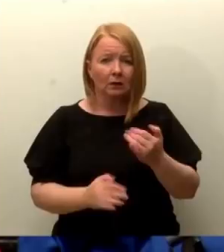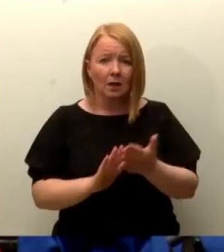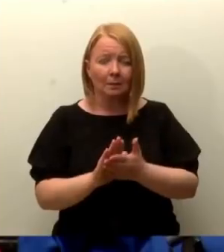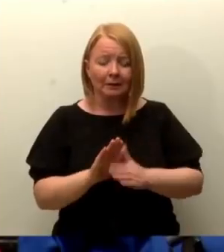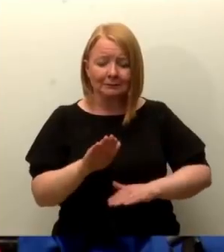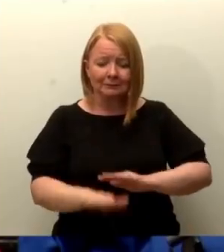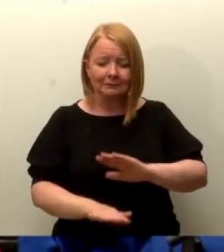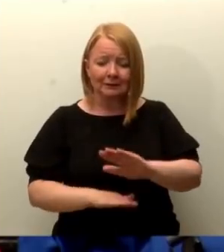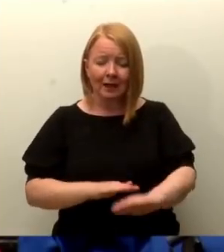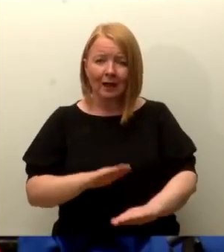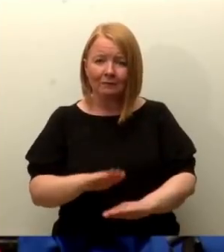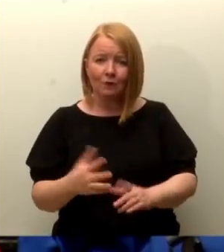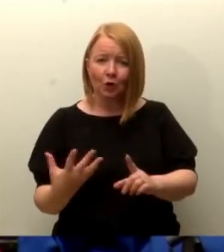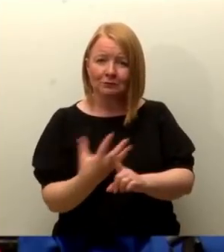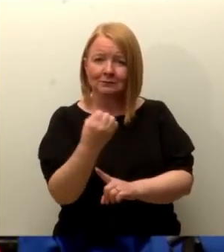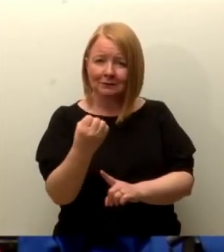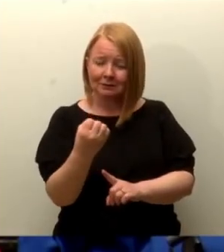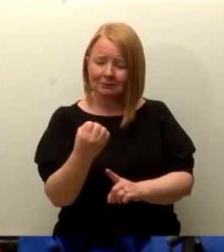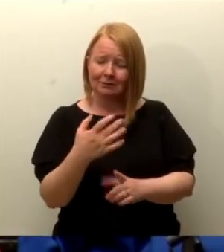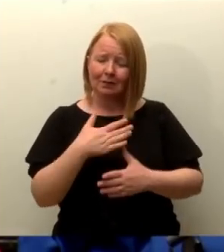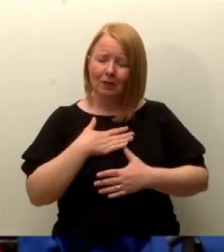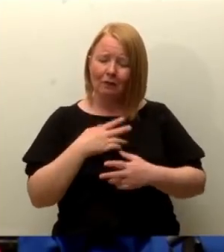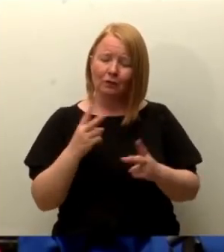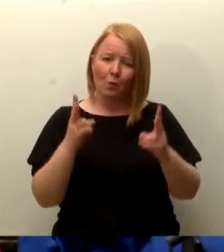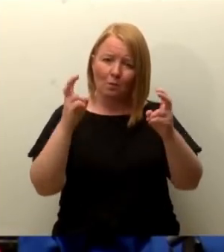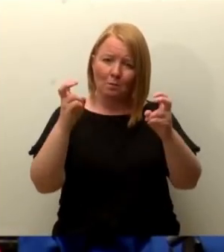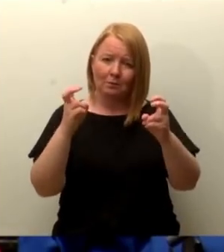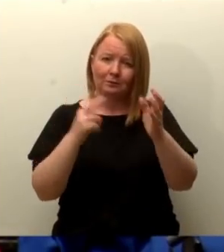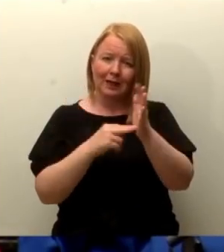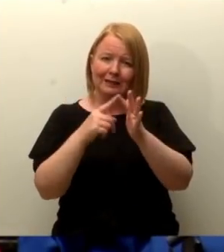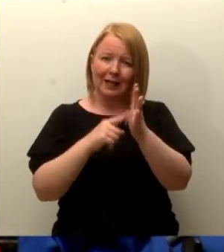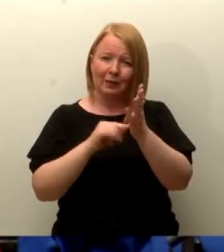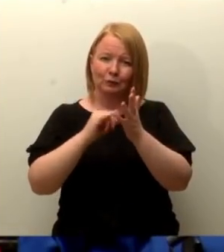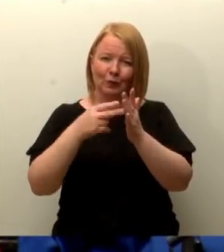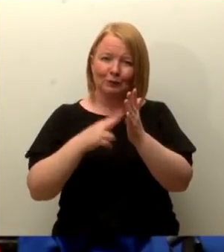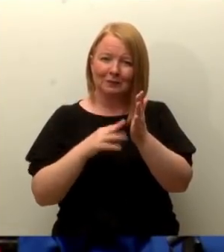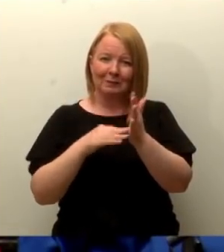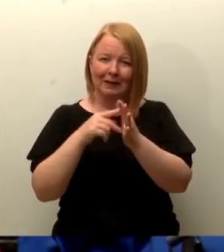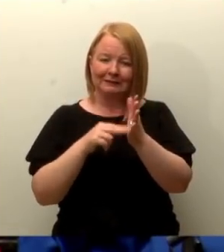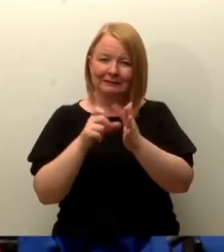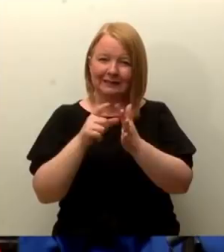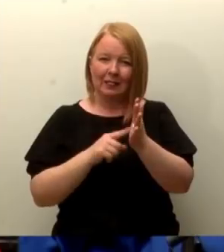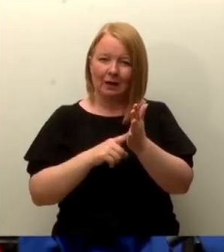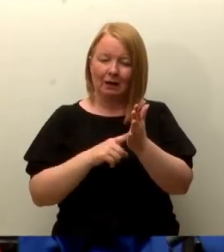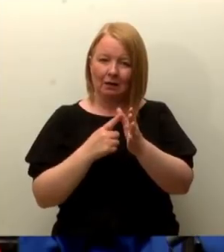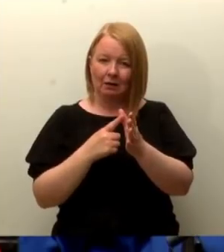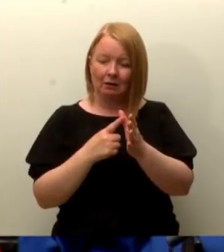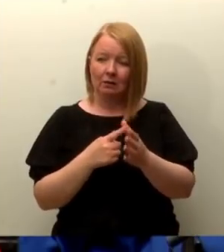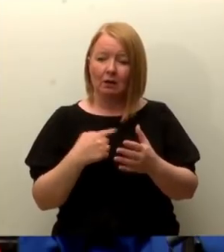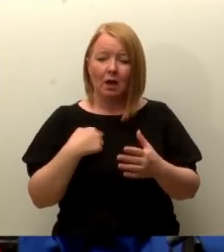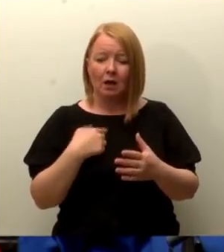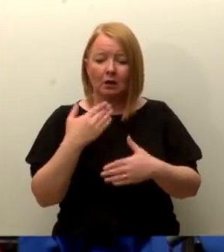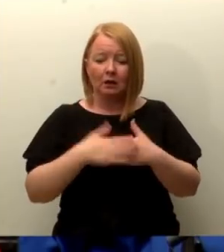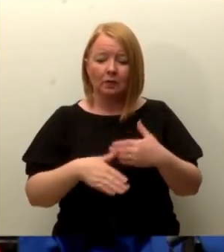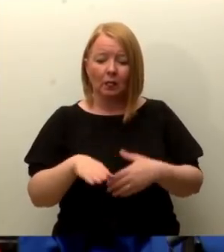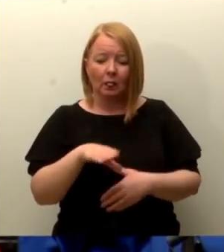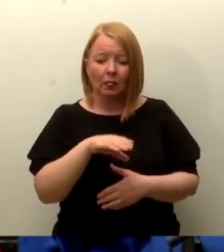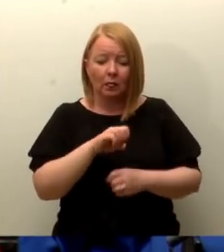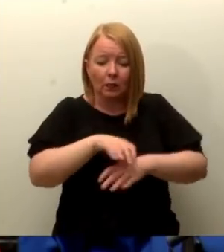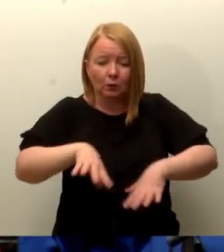success. I love this particular quote from Nelson Mandela. I never lose, I either win or I